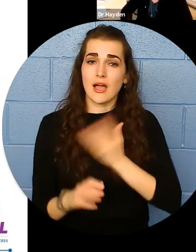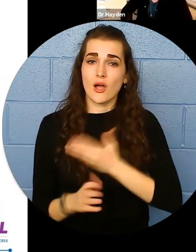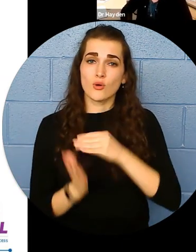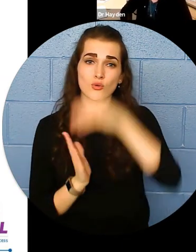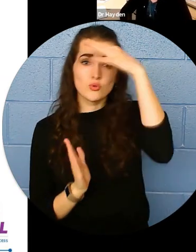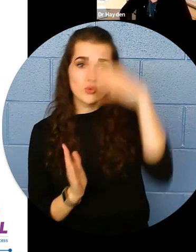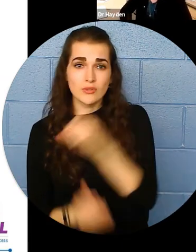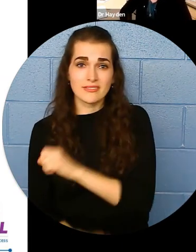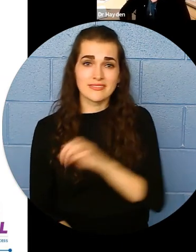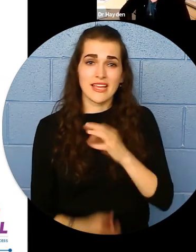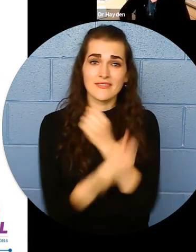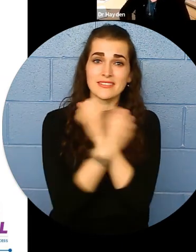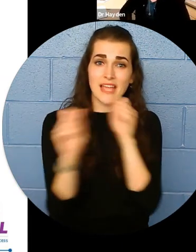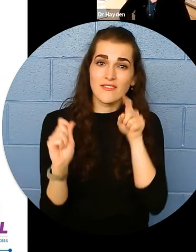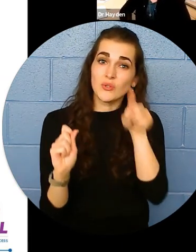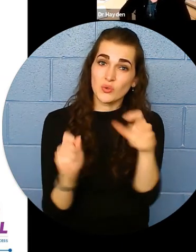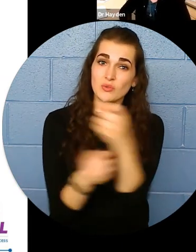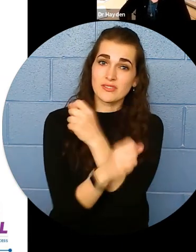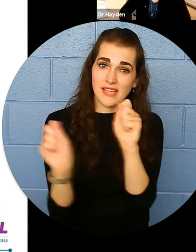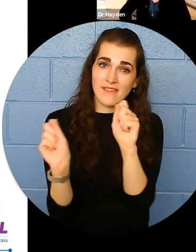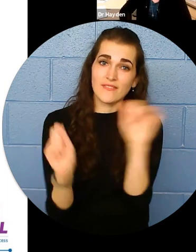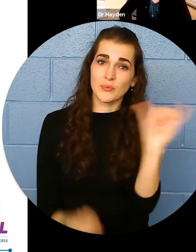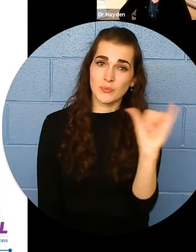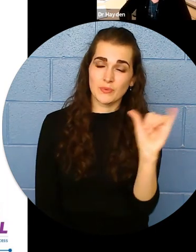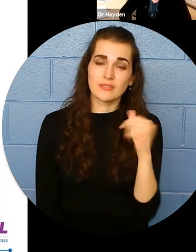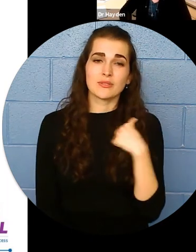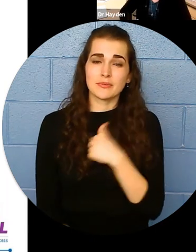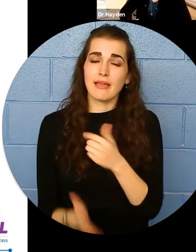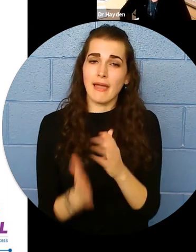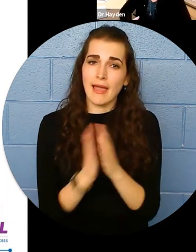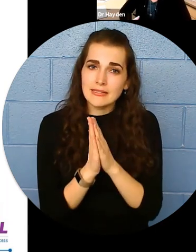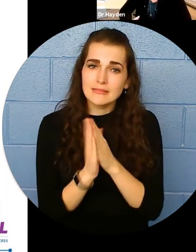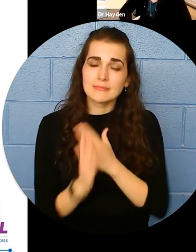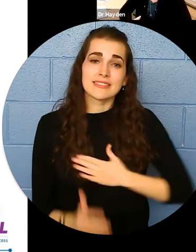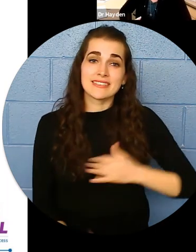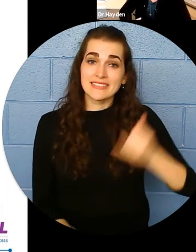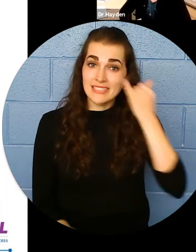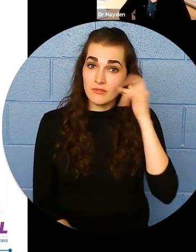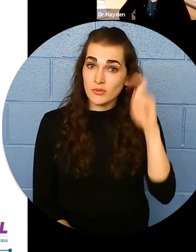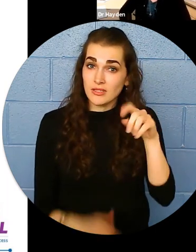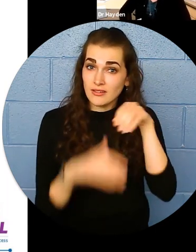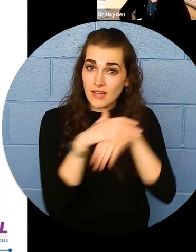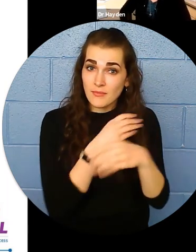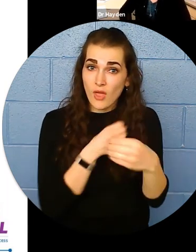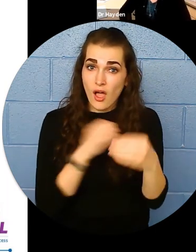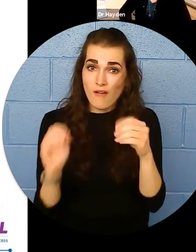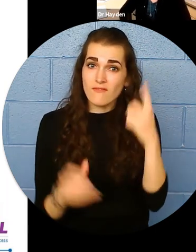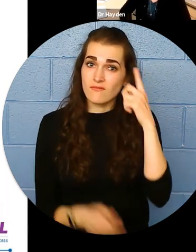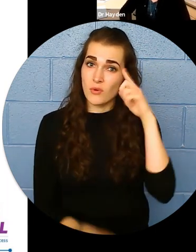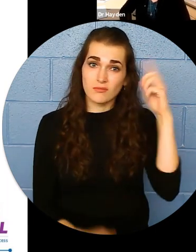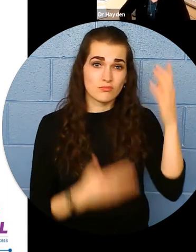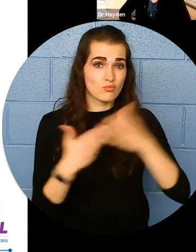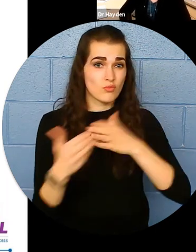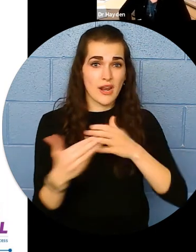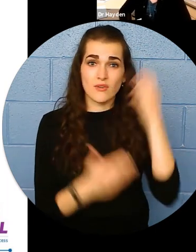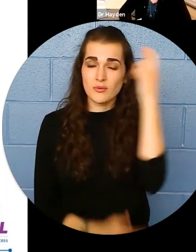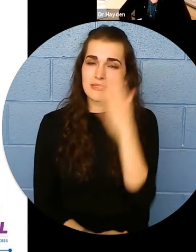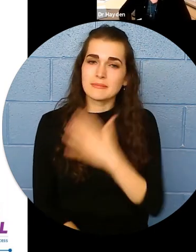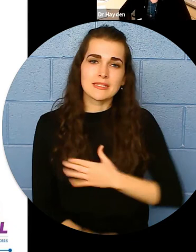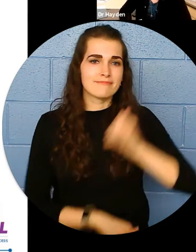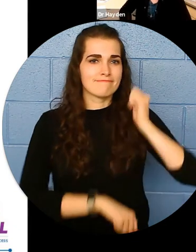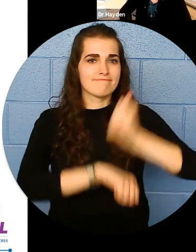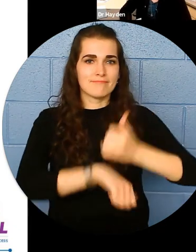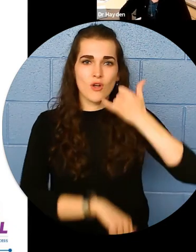our staff safe, and you safe. So we are asking that if you need to come into the office for any reason, please make